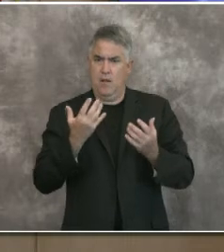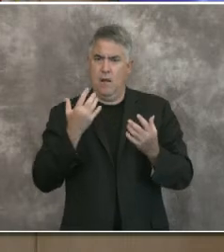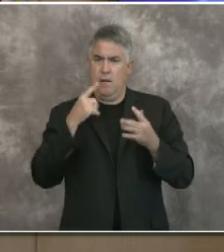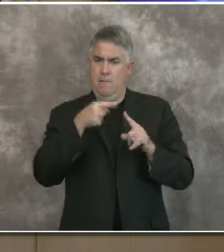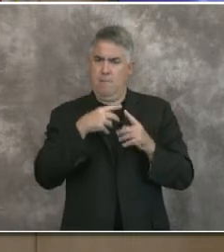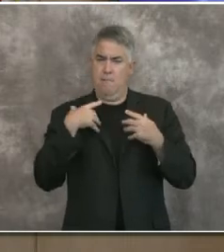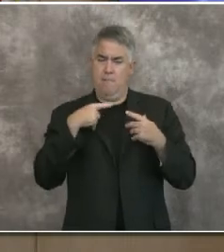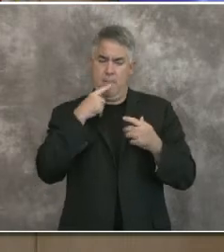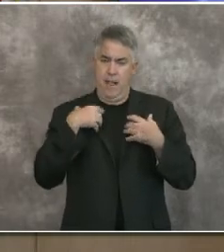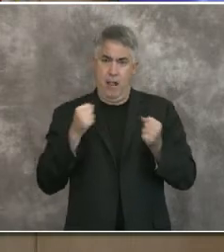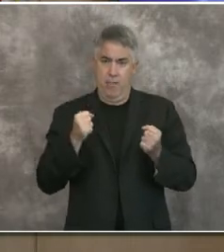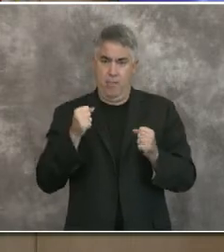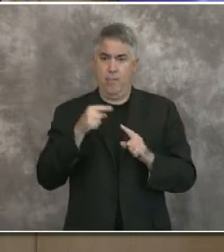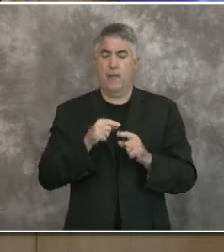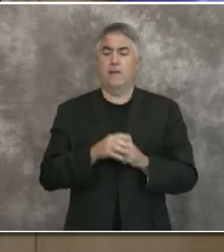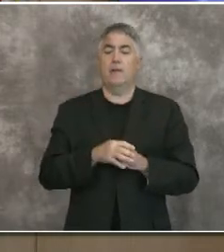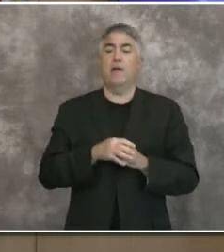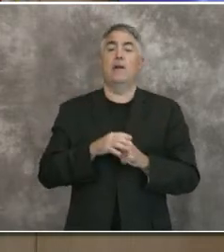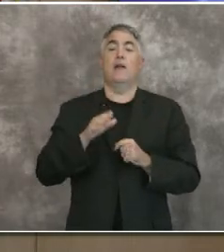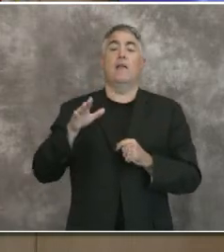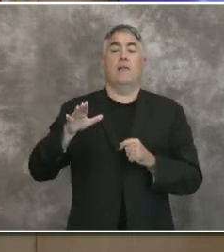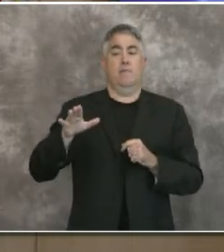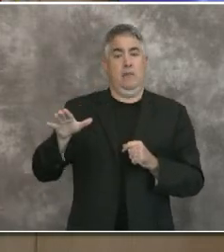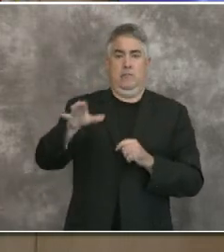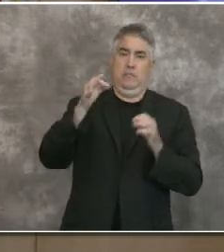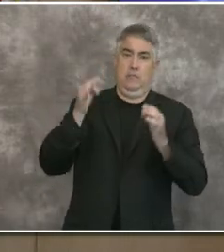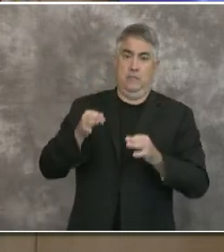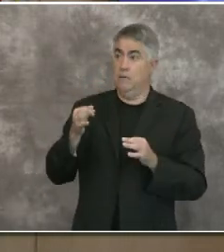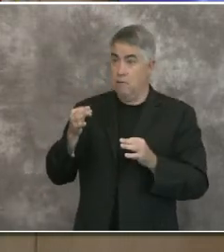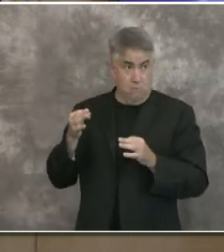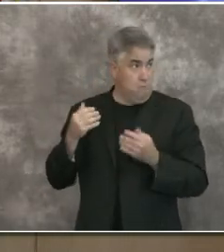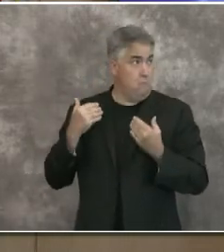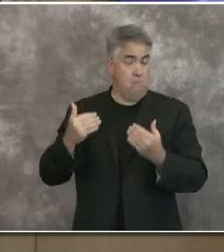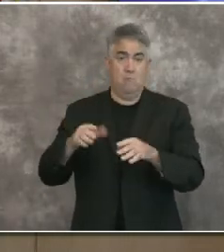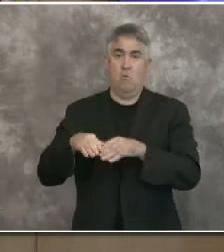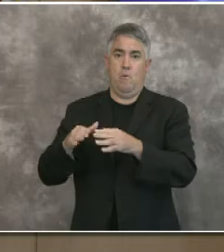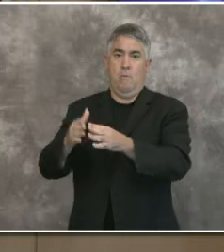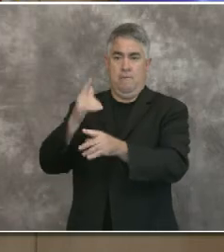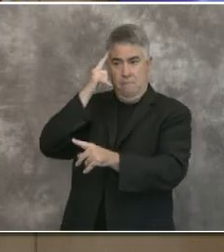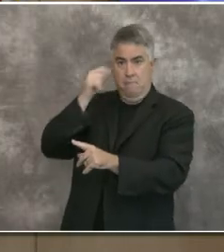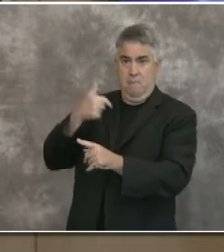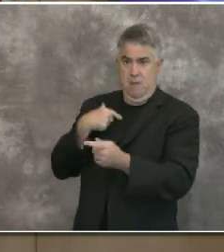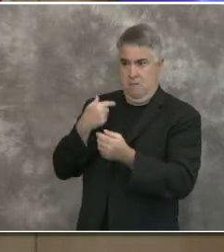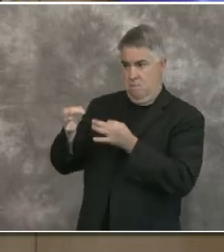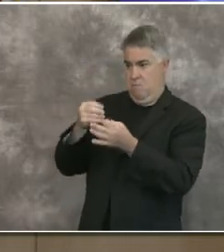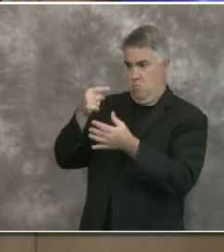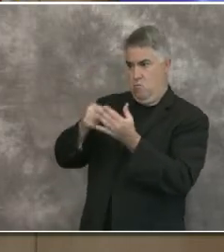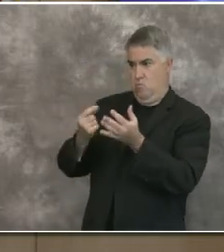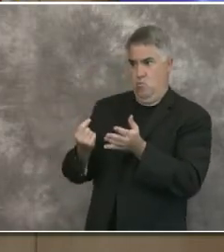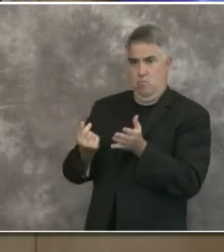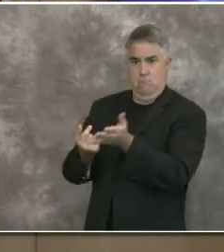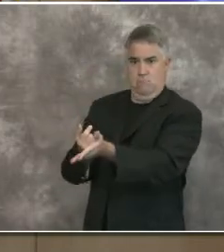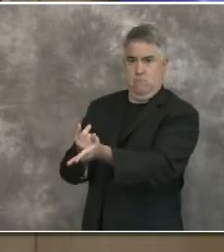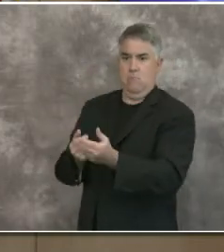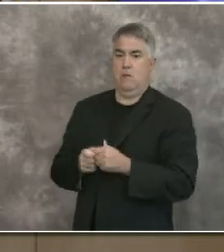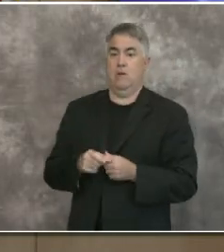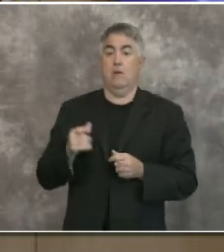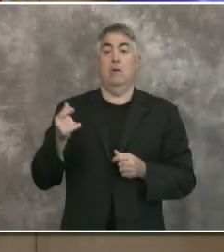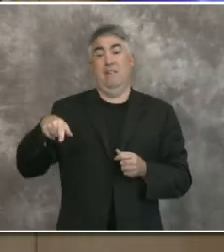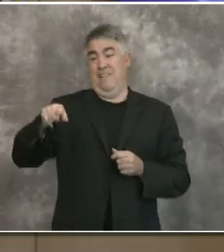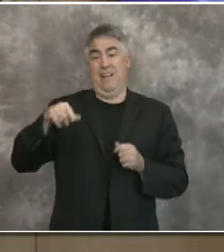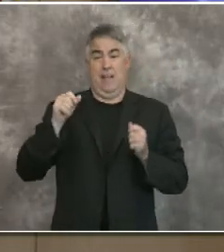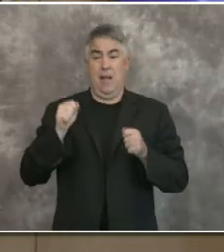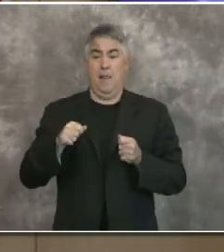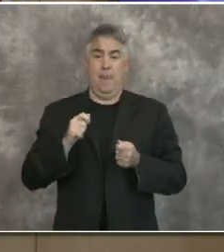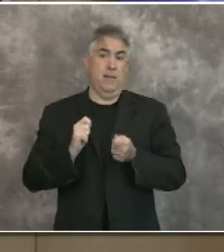to do this. It is their decision to implement it, but they will be able, if they choose to change their posture around